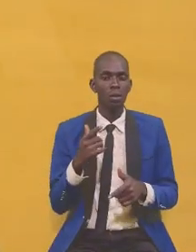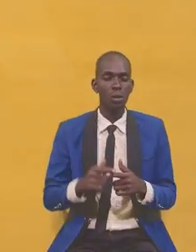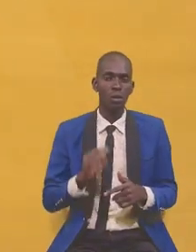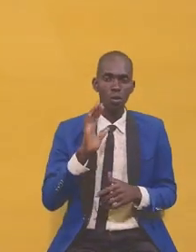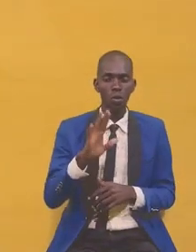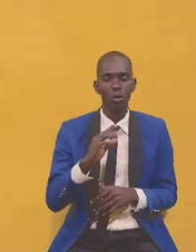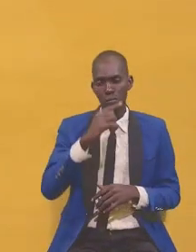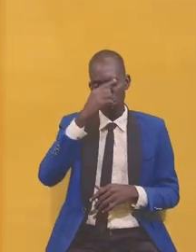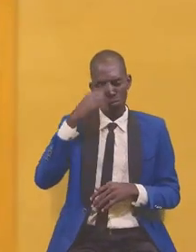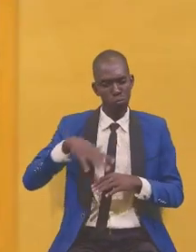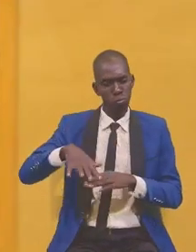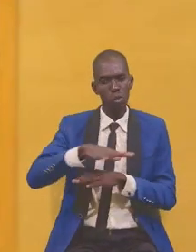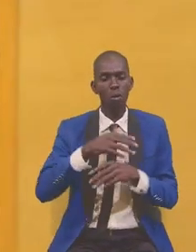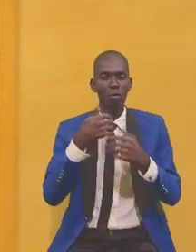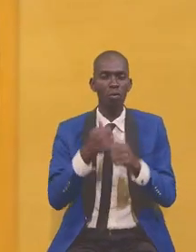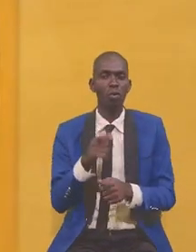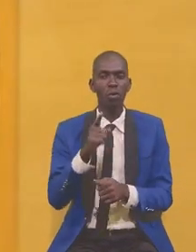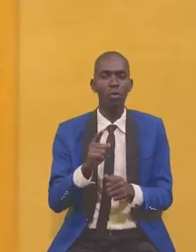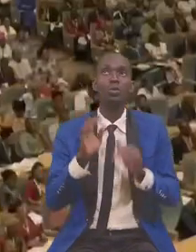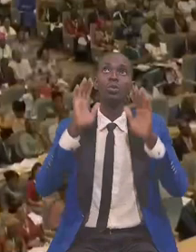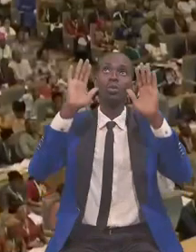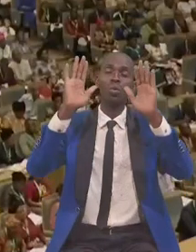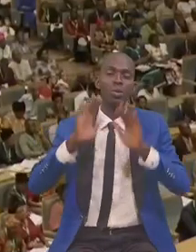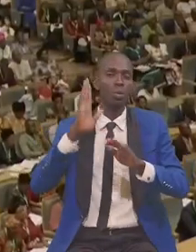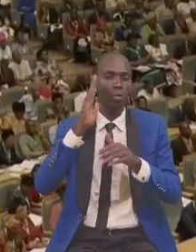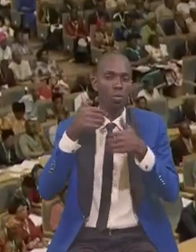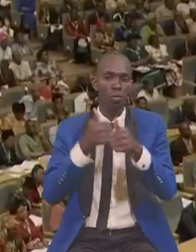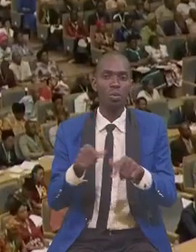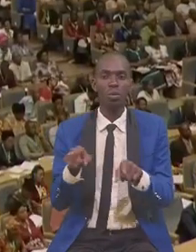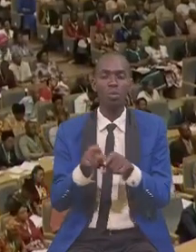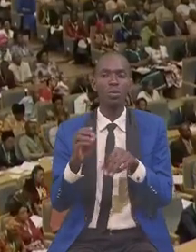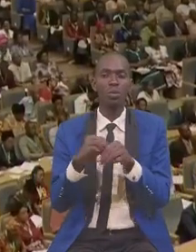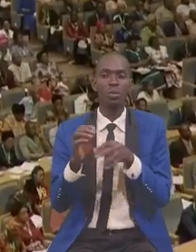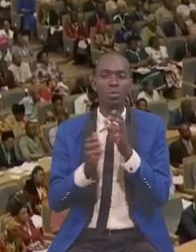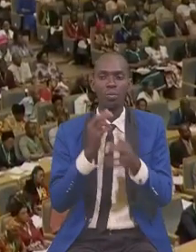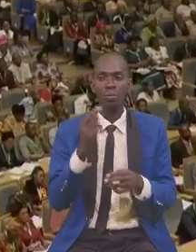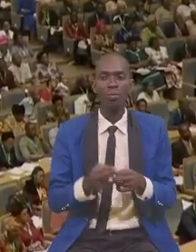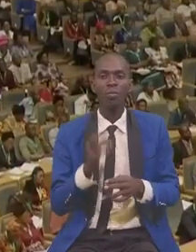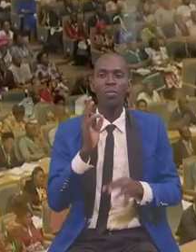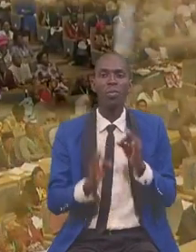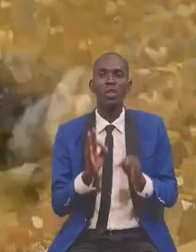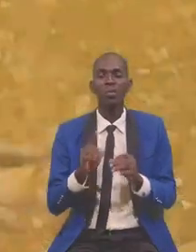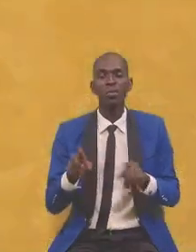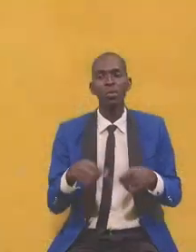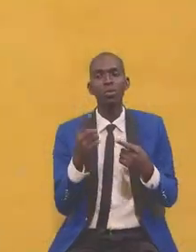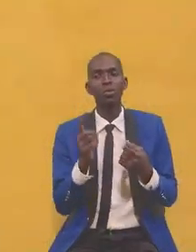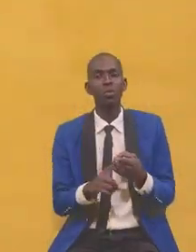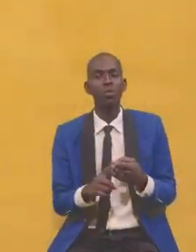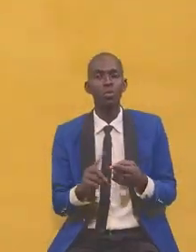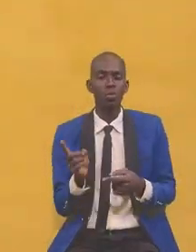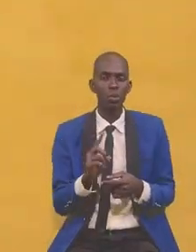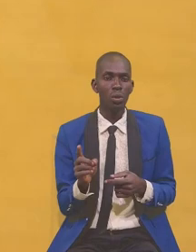you, signs and wonders will follow you. If you go to where the sick are, signs